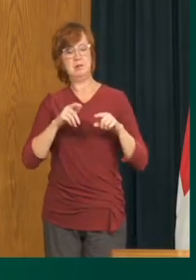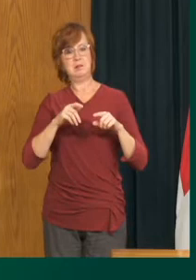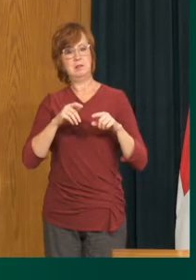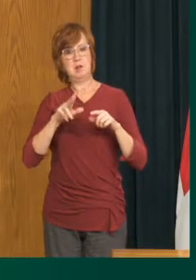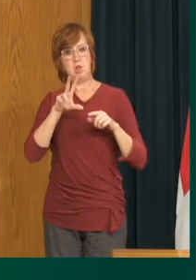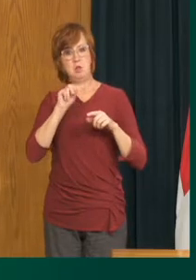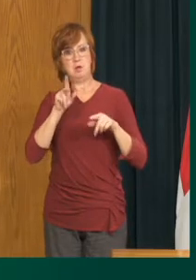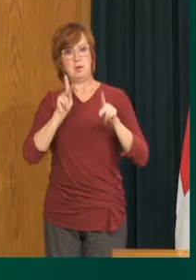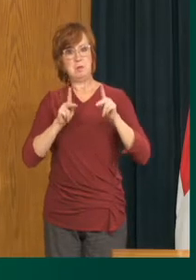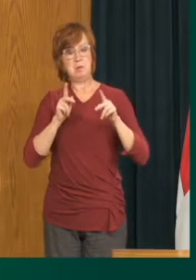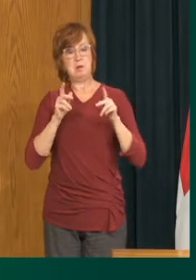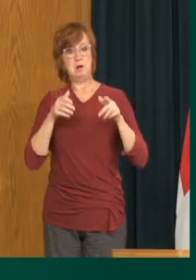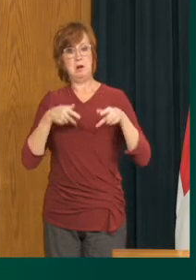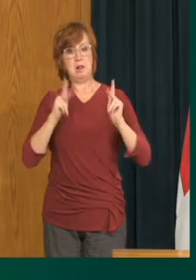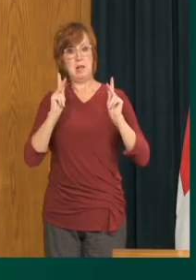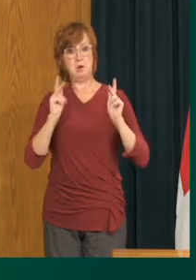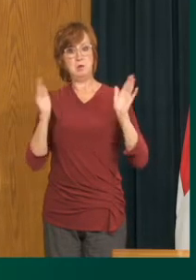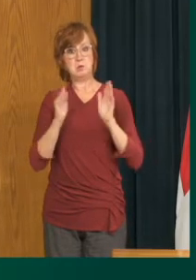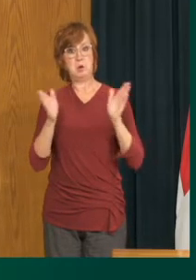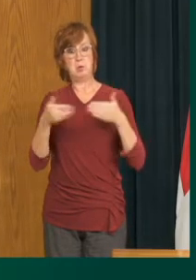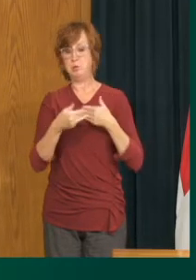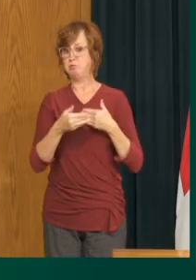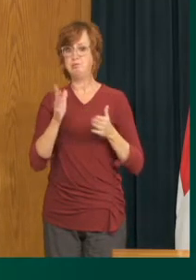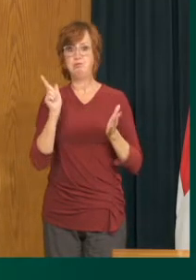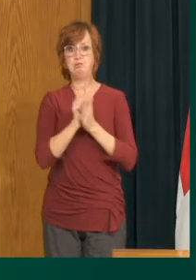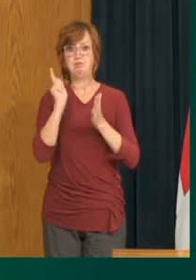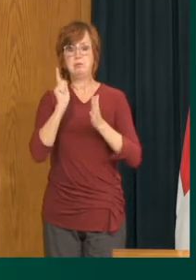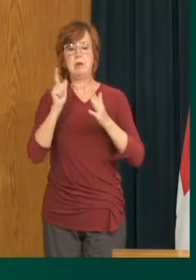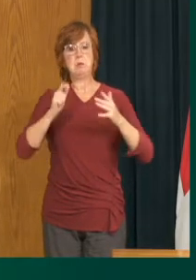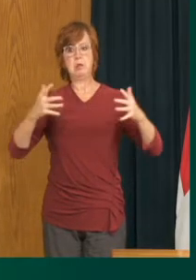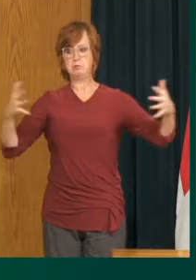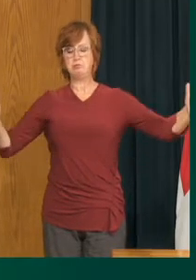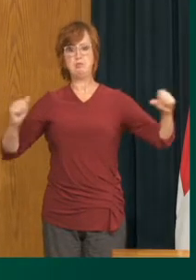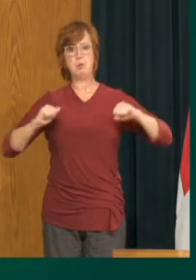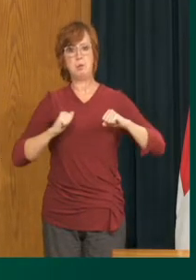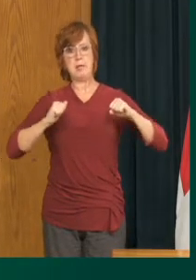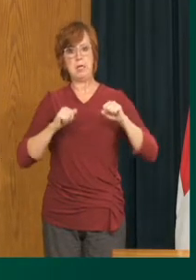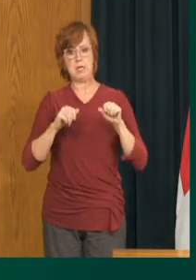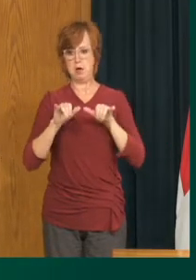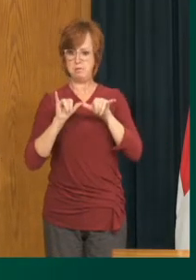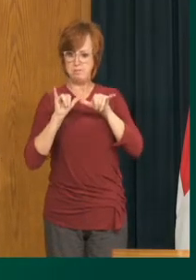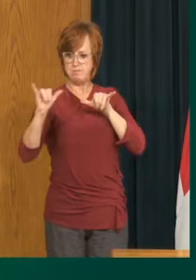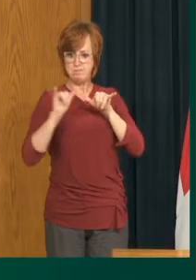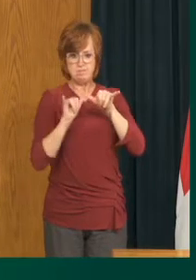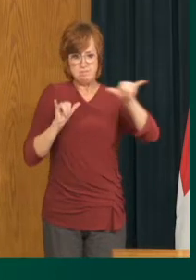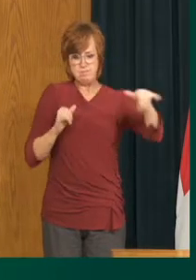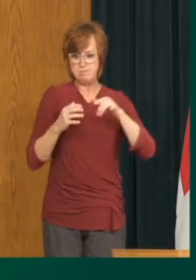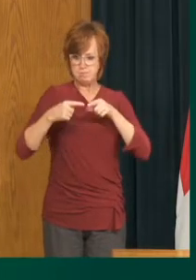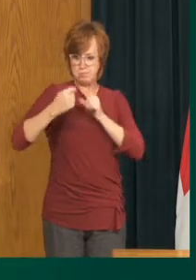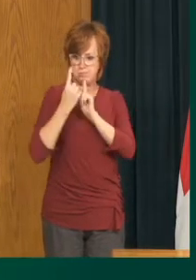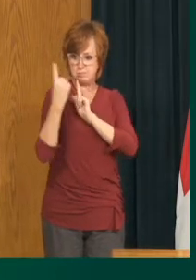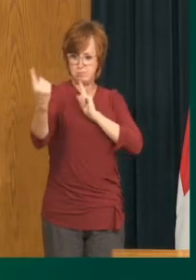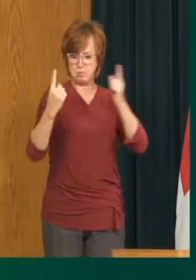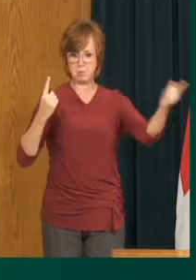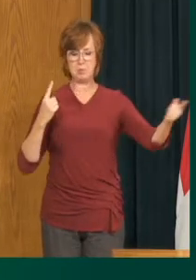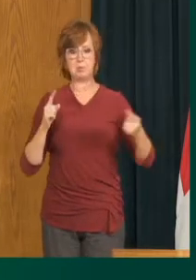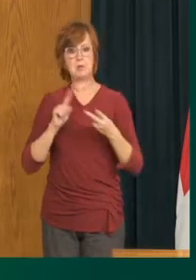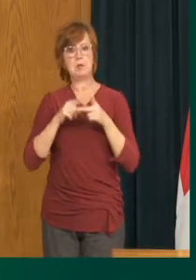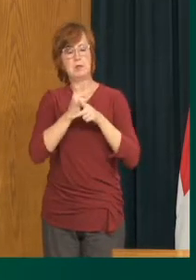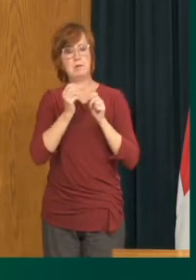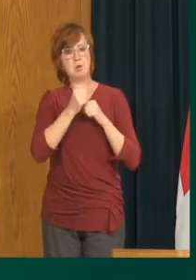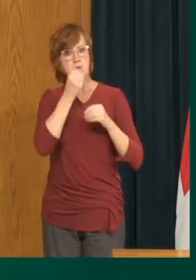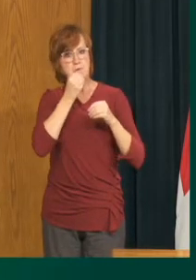distancing measures in place and available. You need to ensure that you are very careful with the service of your food and